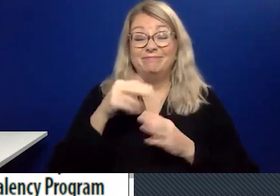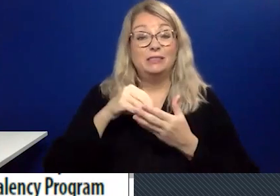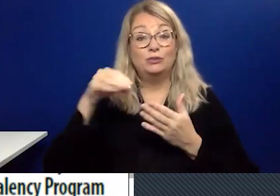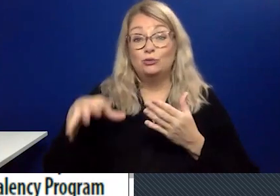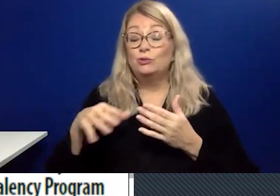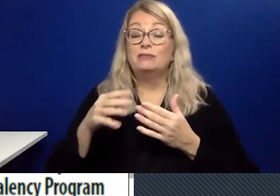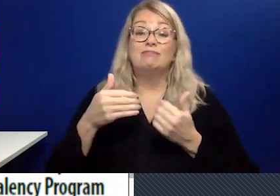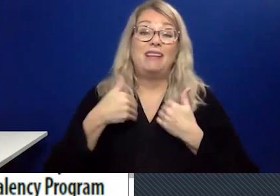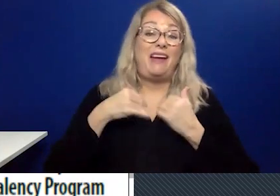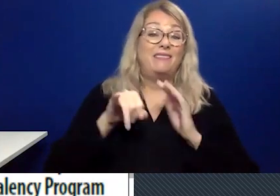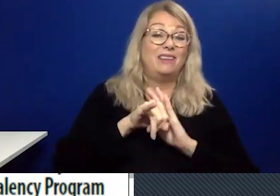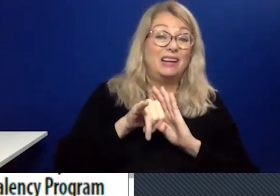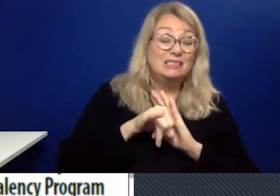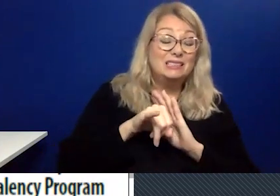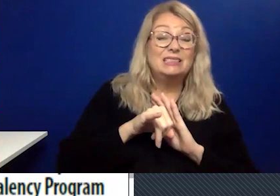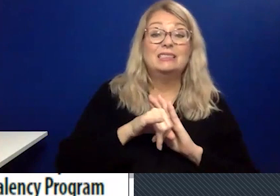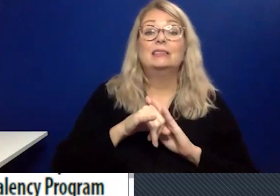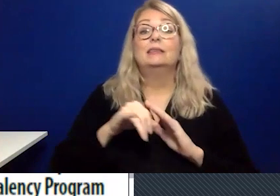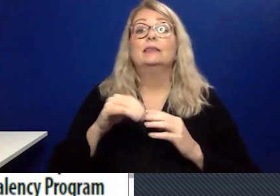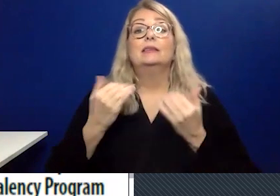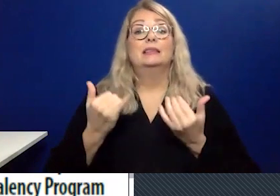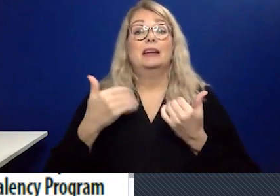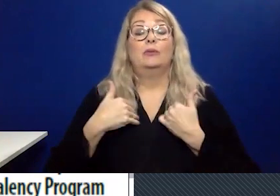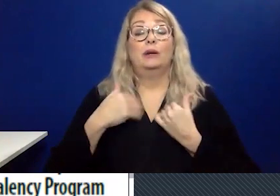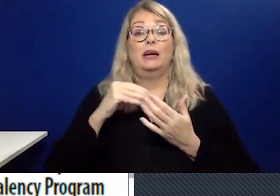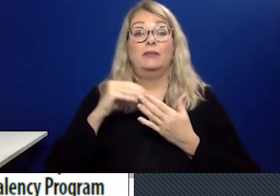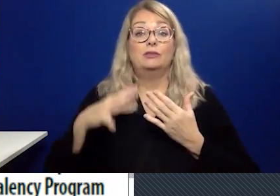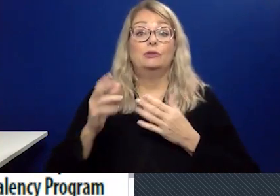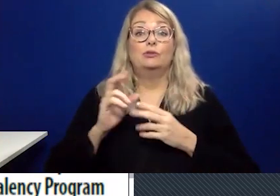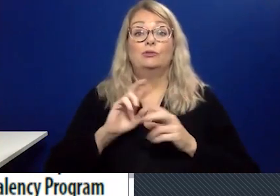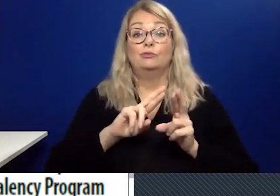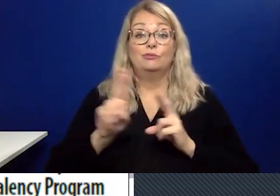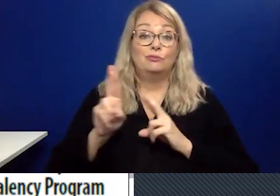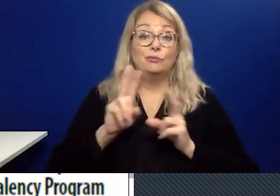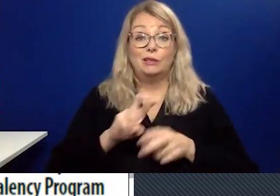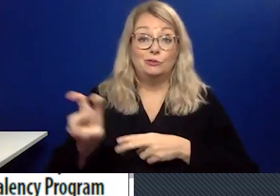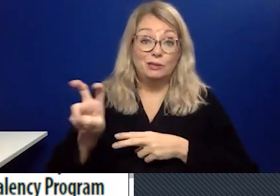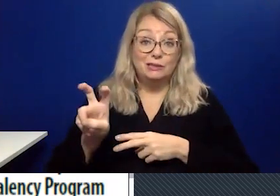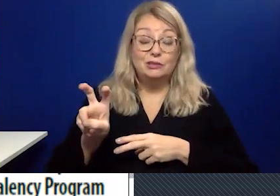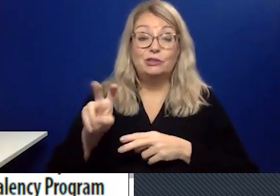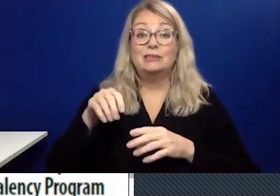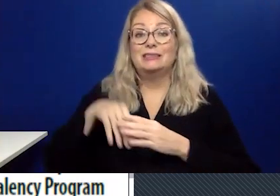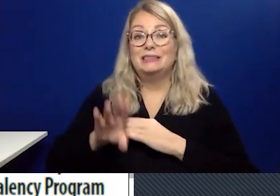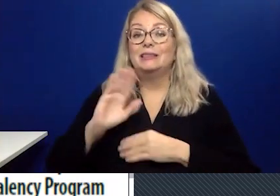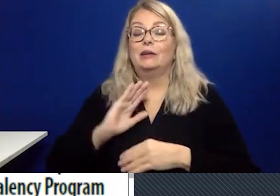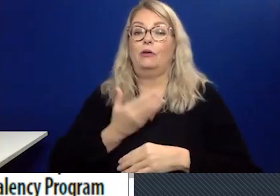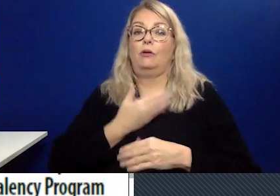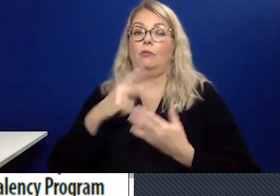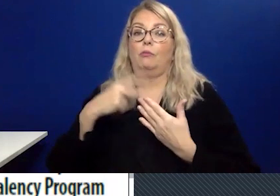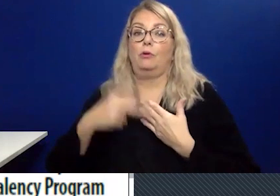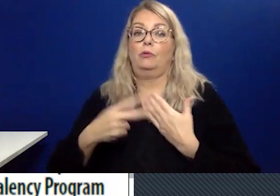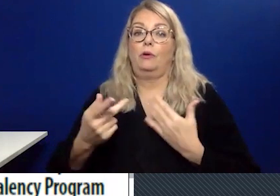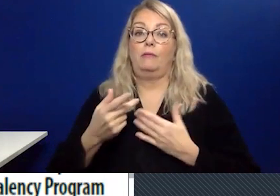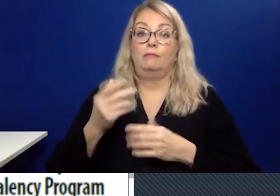ID. But guess what? Now we've got students who are ready to transition into our programs. These folks that don't even have a high school